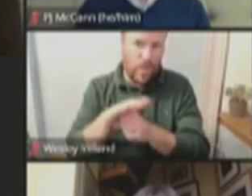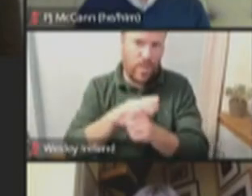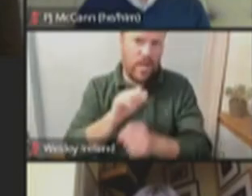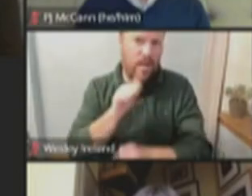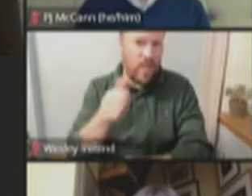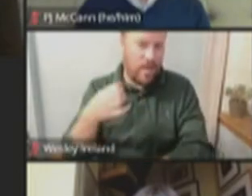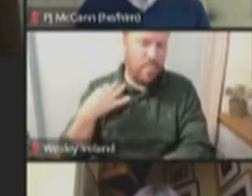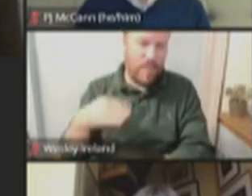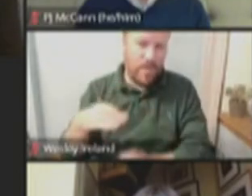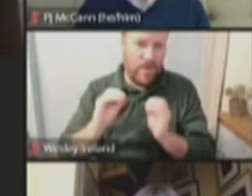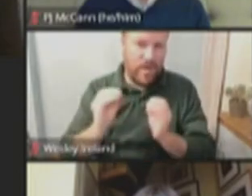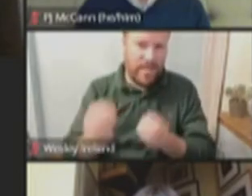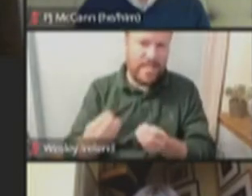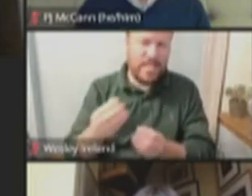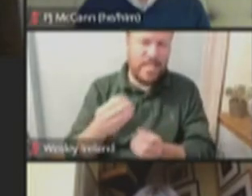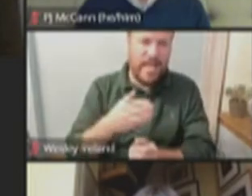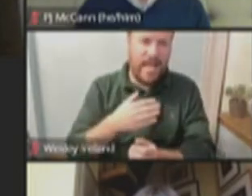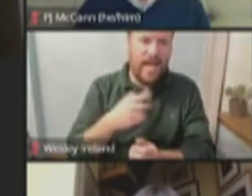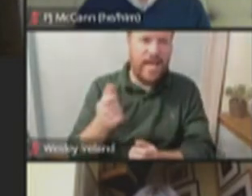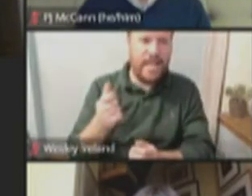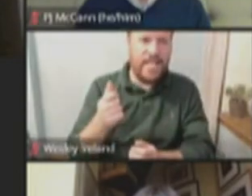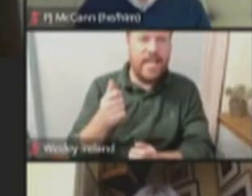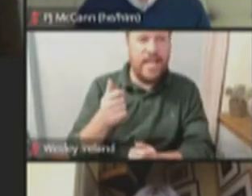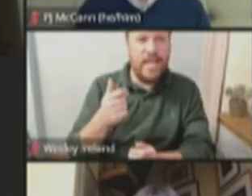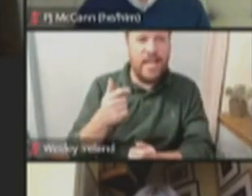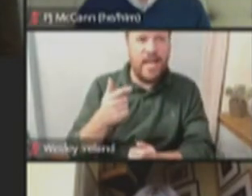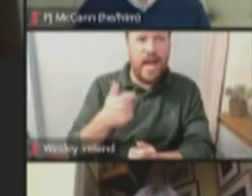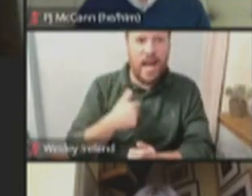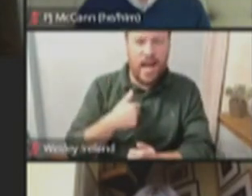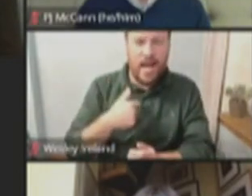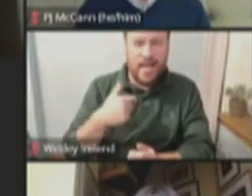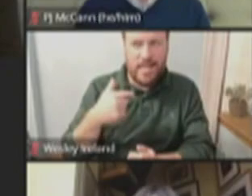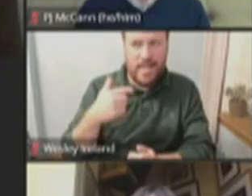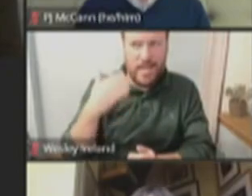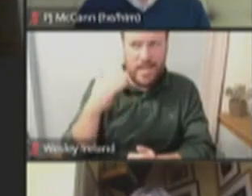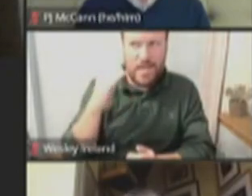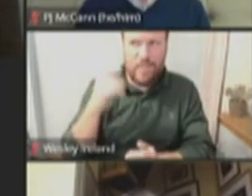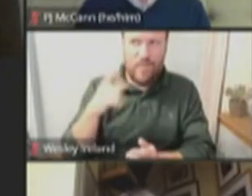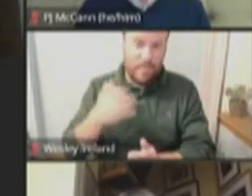I also serve on the board for a local nonprofit agency called Deaf Inc.